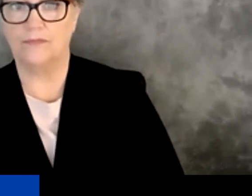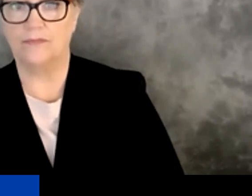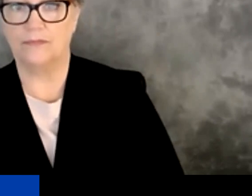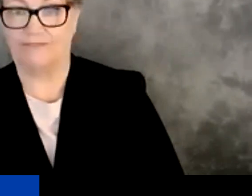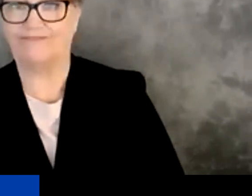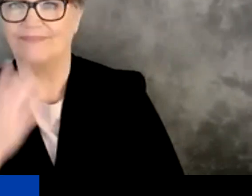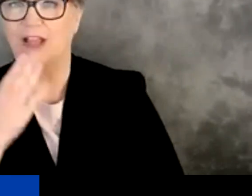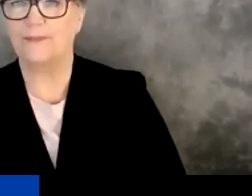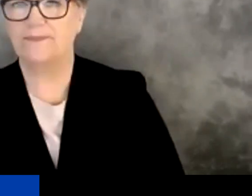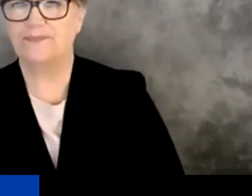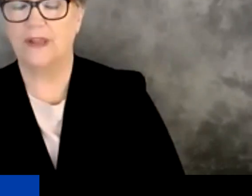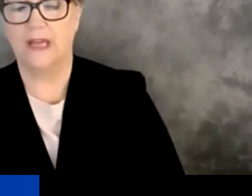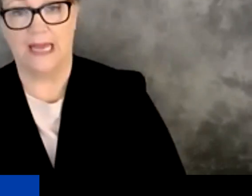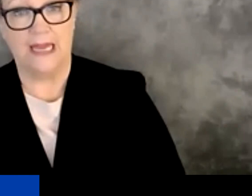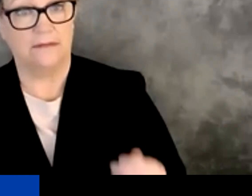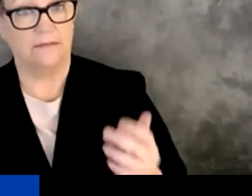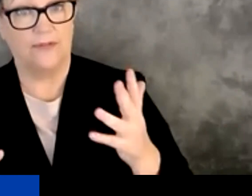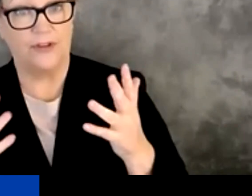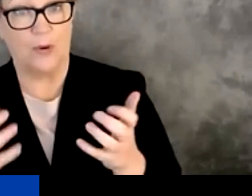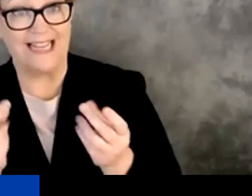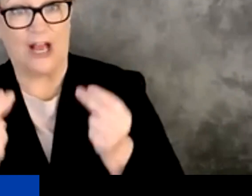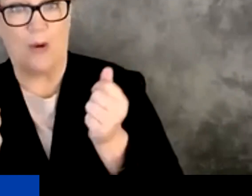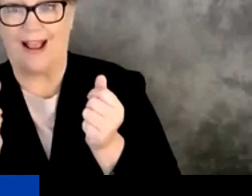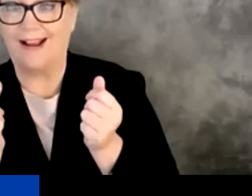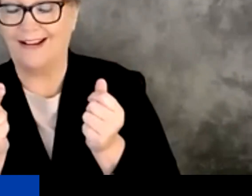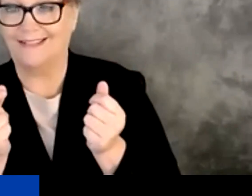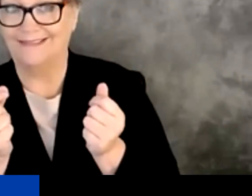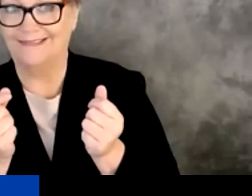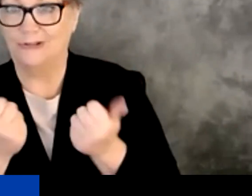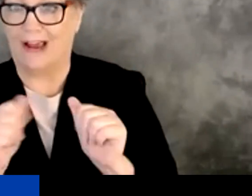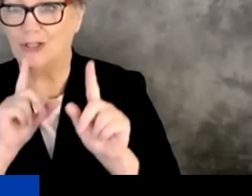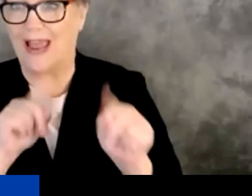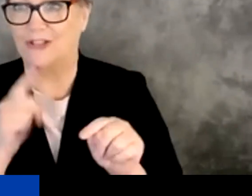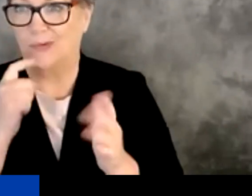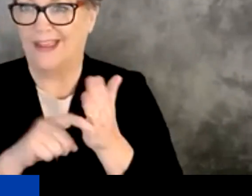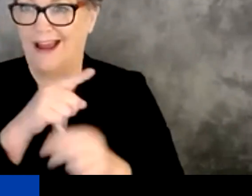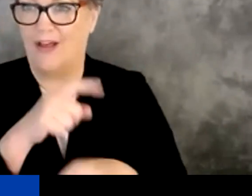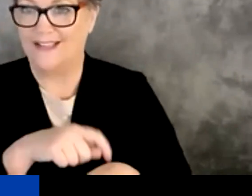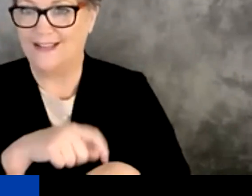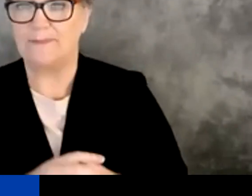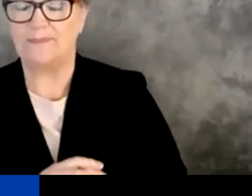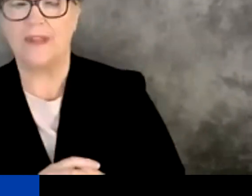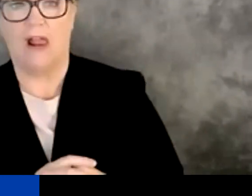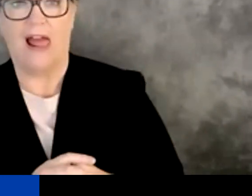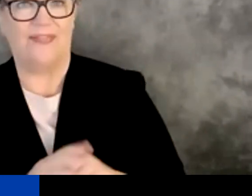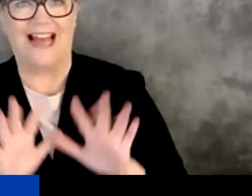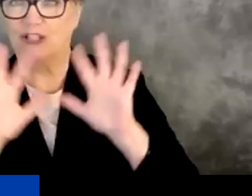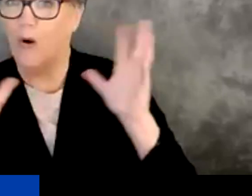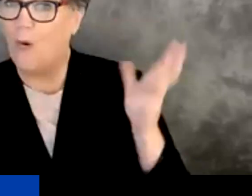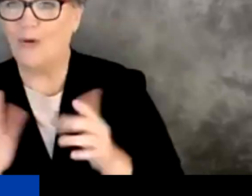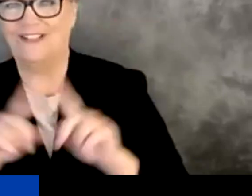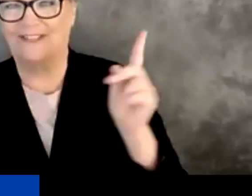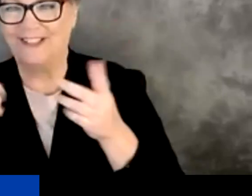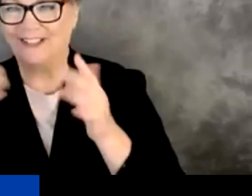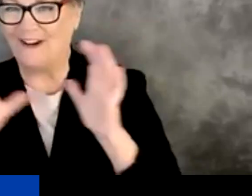Thank you. Eric, if you want, I could take a quick stab at that with an eye on the time. You know, that's a whole conversation that